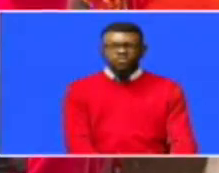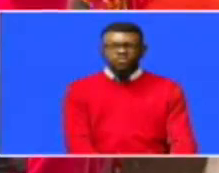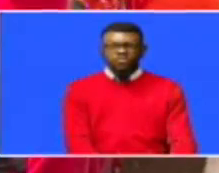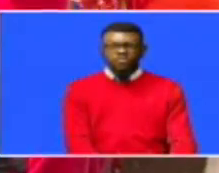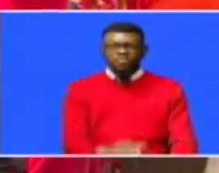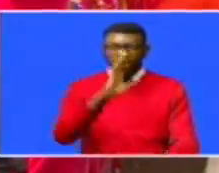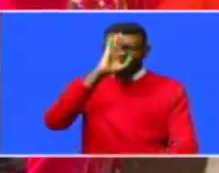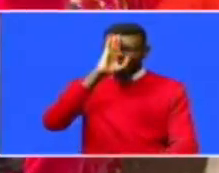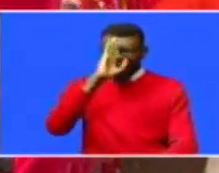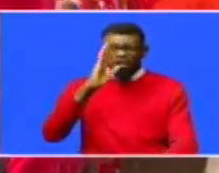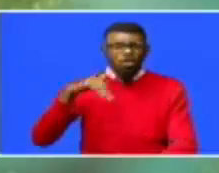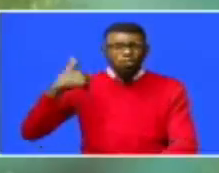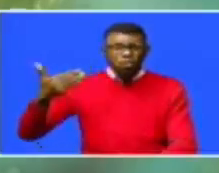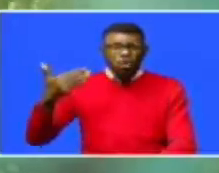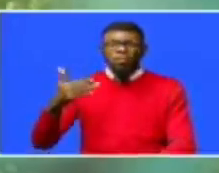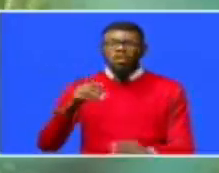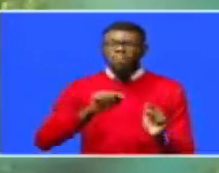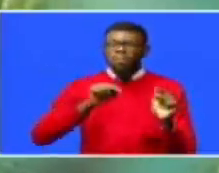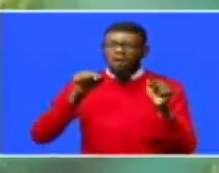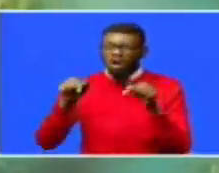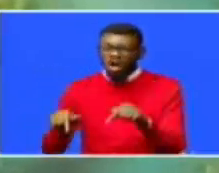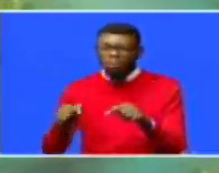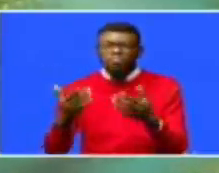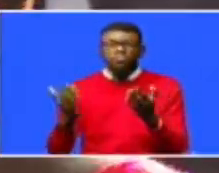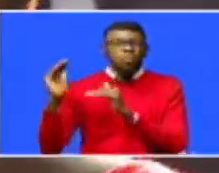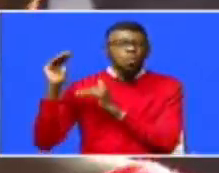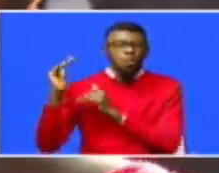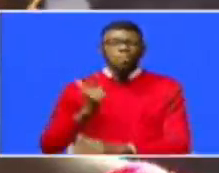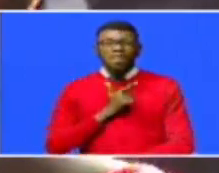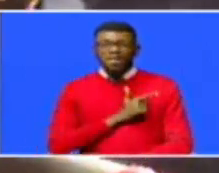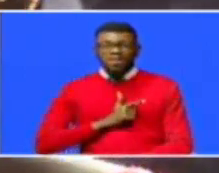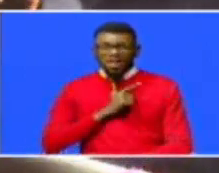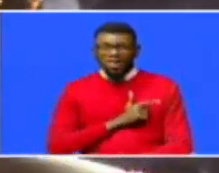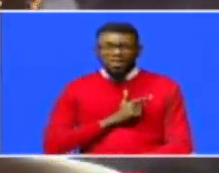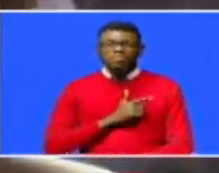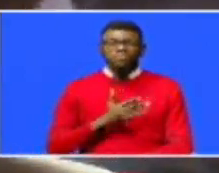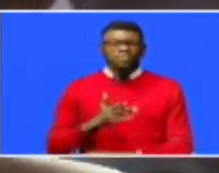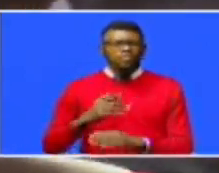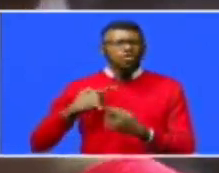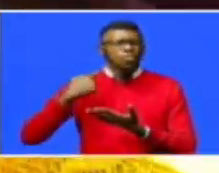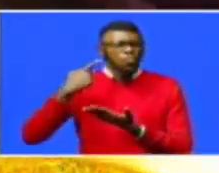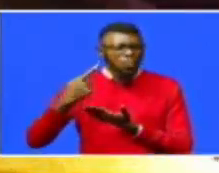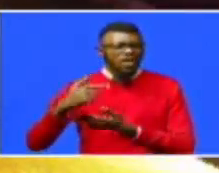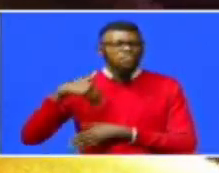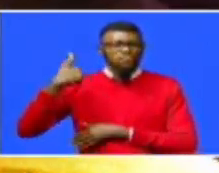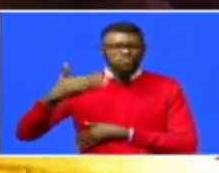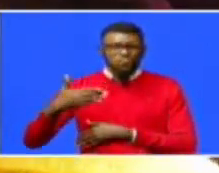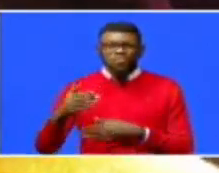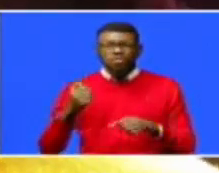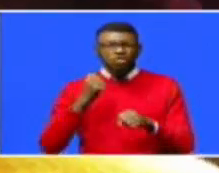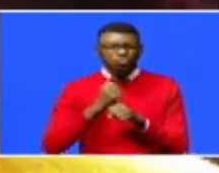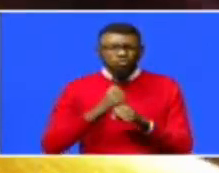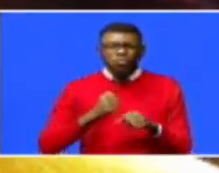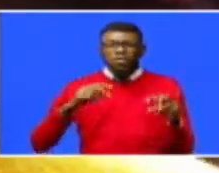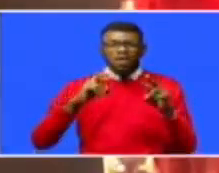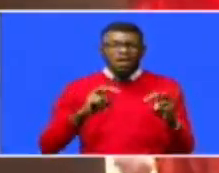Every Sunday, they come here to try to find their luck. They do this week, after week, trying to find work and ease